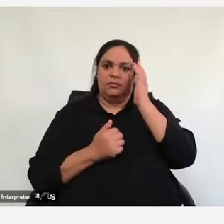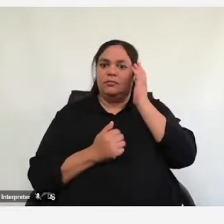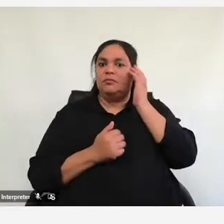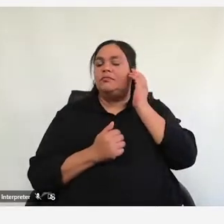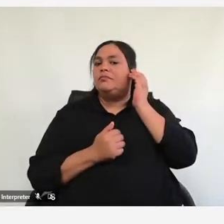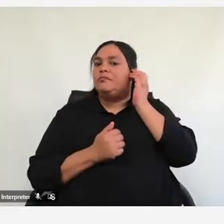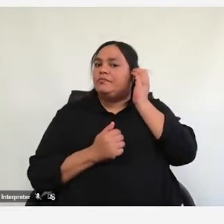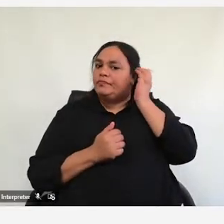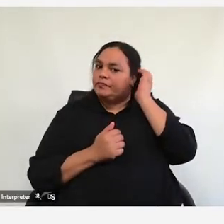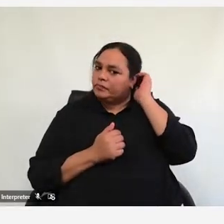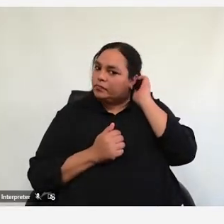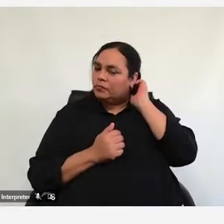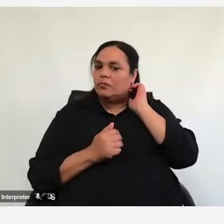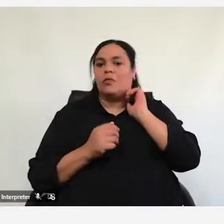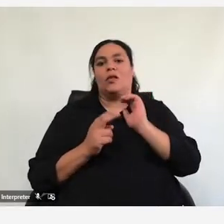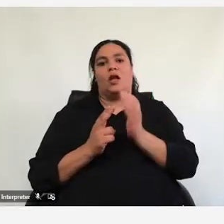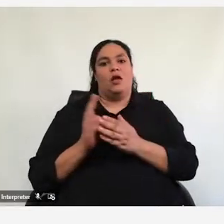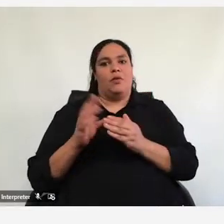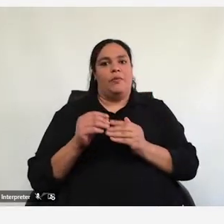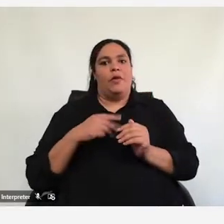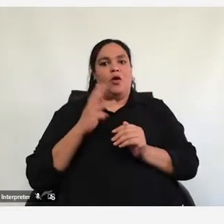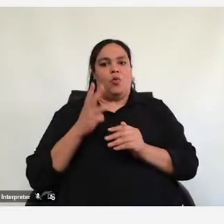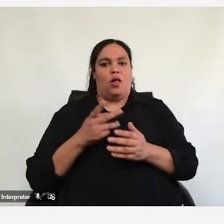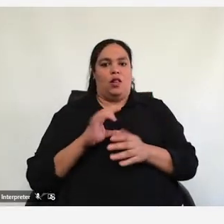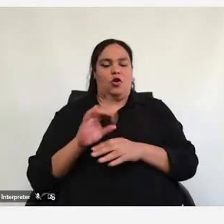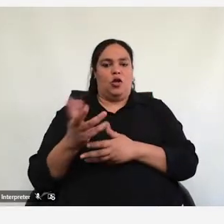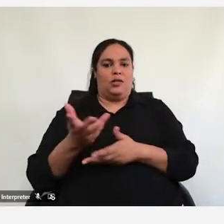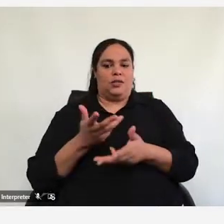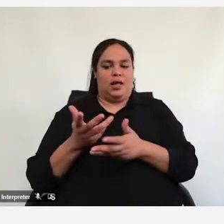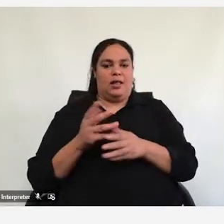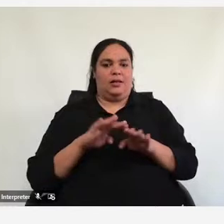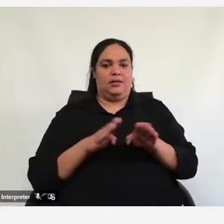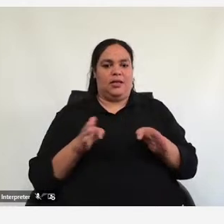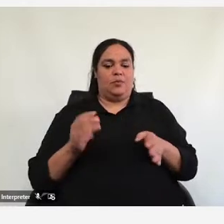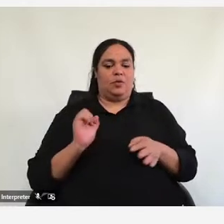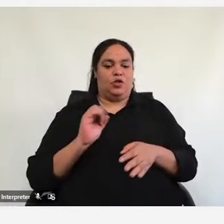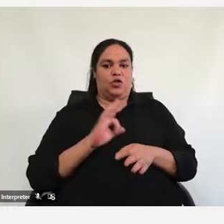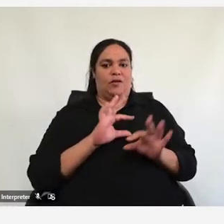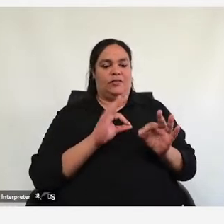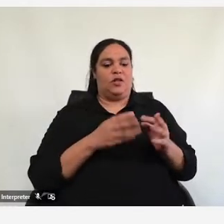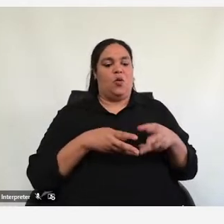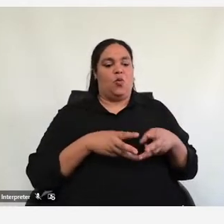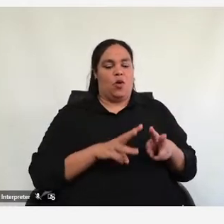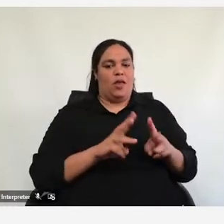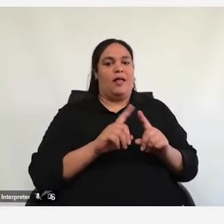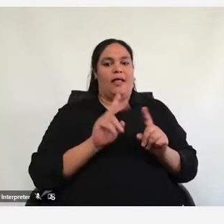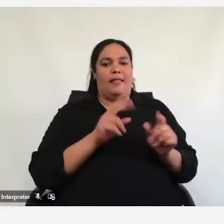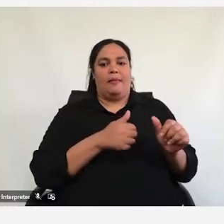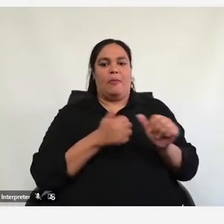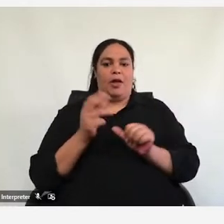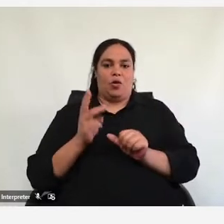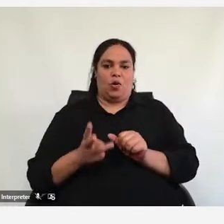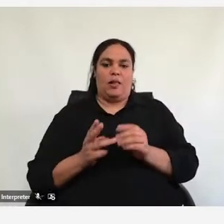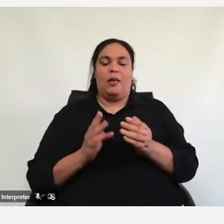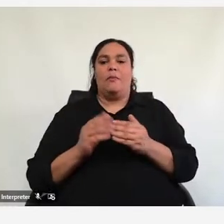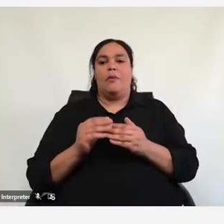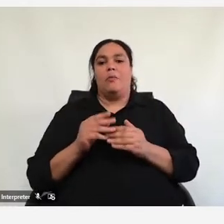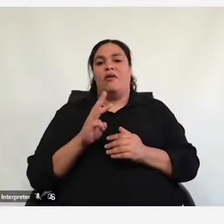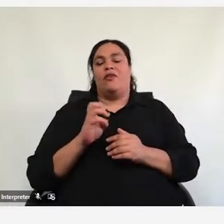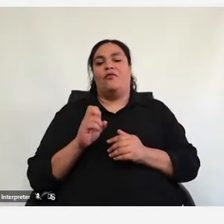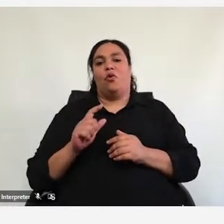Honourable members, I will consult the table staff in that regard and revert back. Member Van